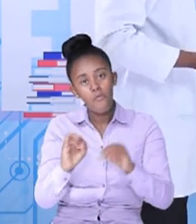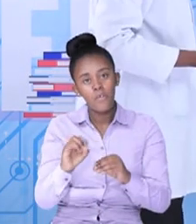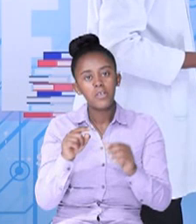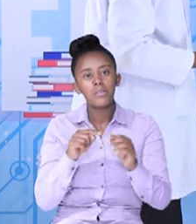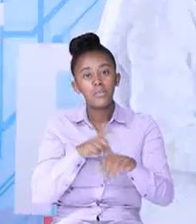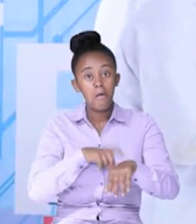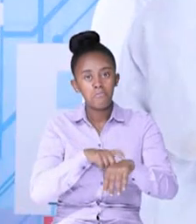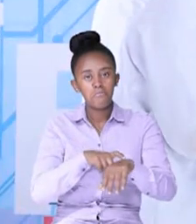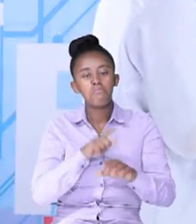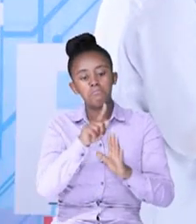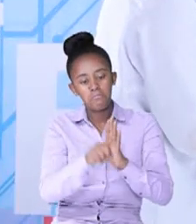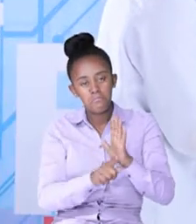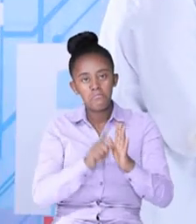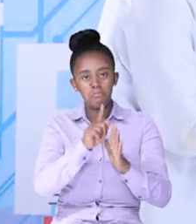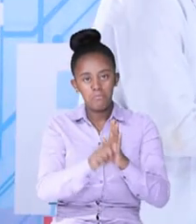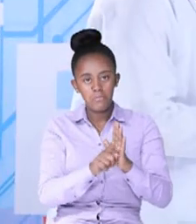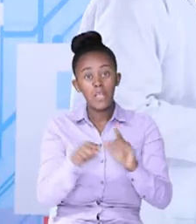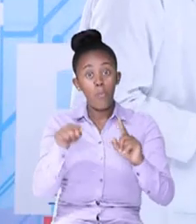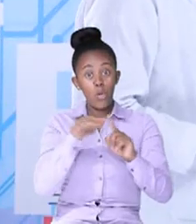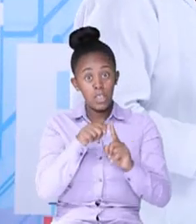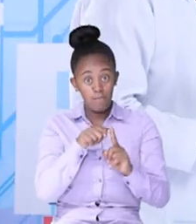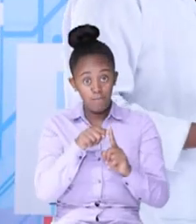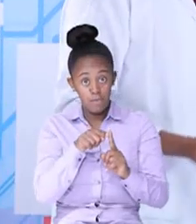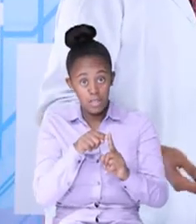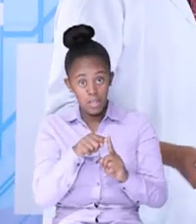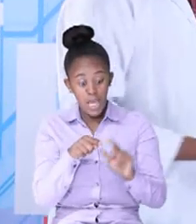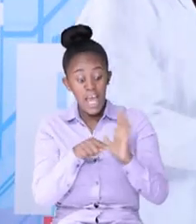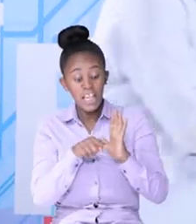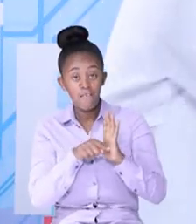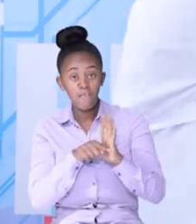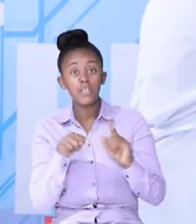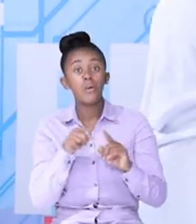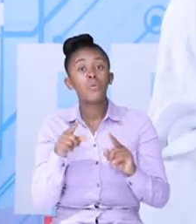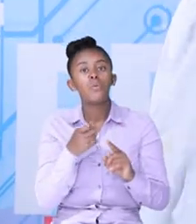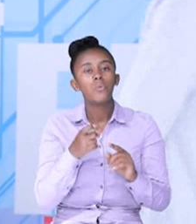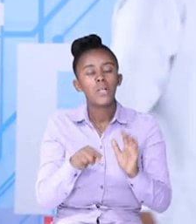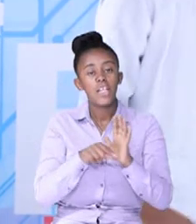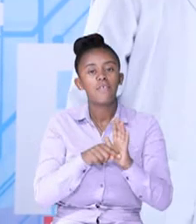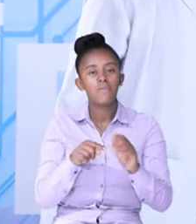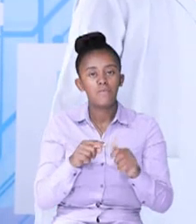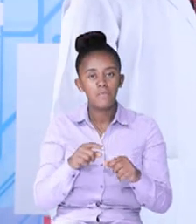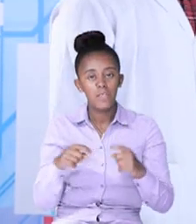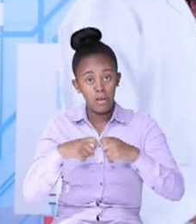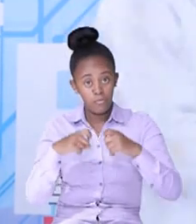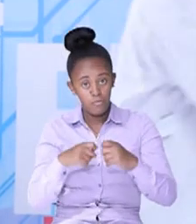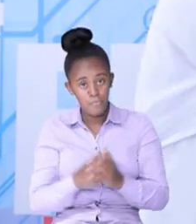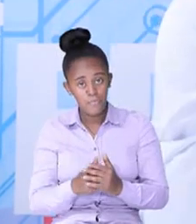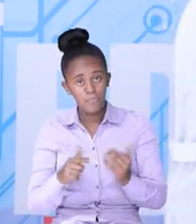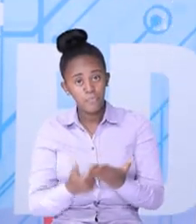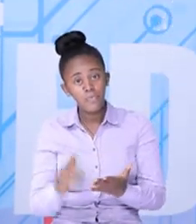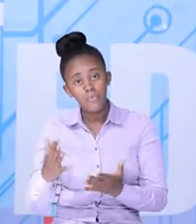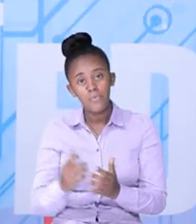anti-clockwise or counterclockwise. It's a positive point charge. If a negative point charge is immersed in the same field, it might